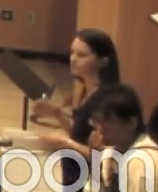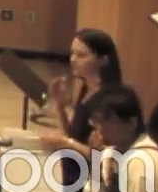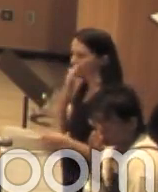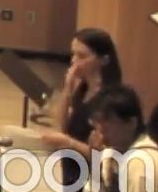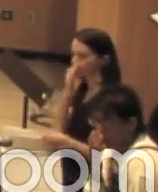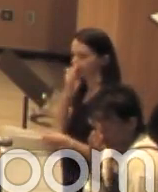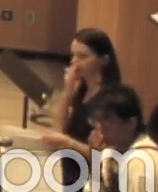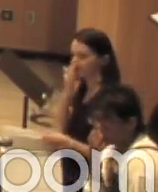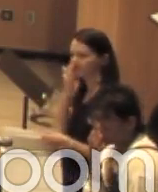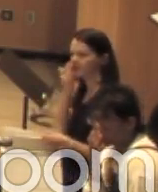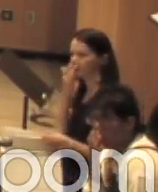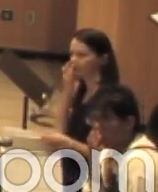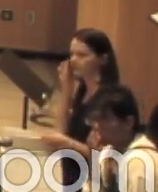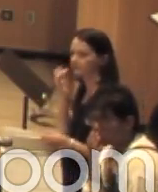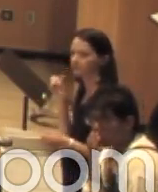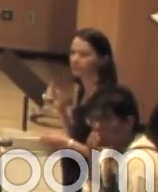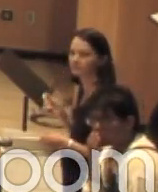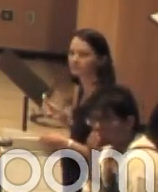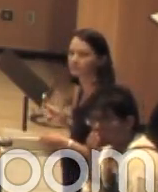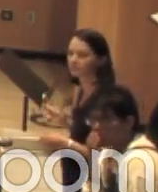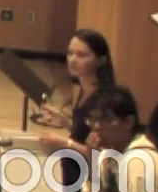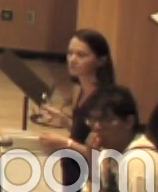we're a little behind our